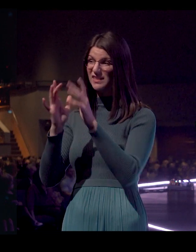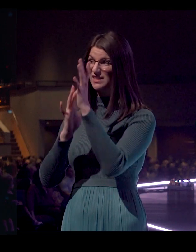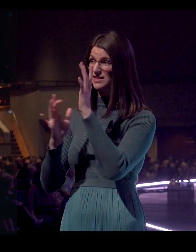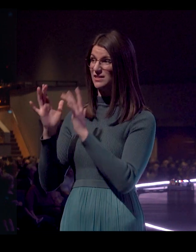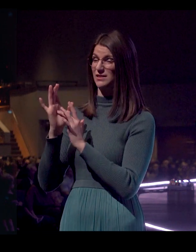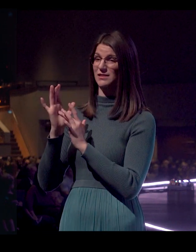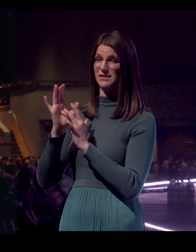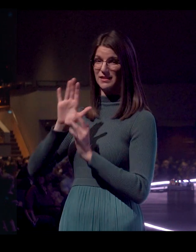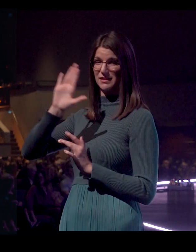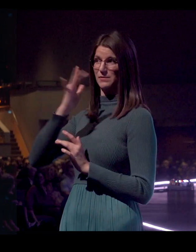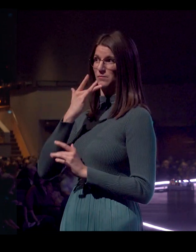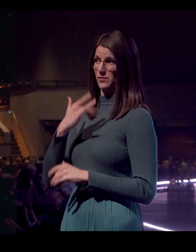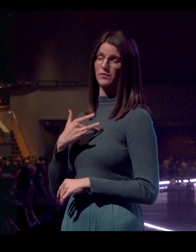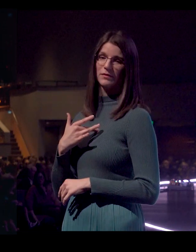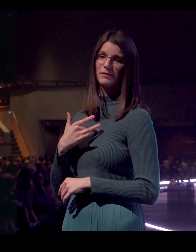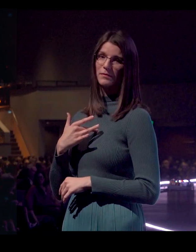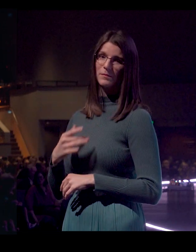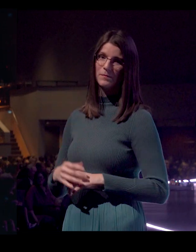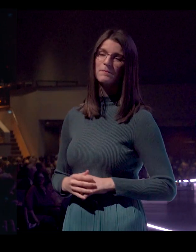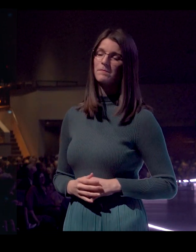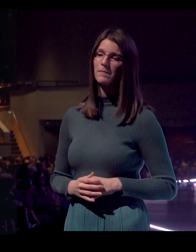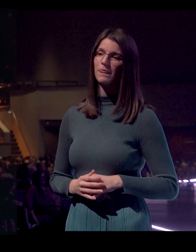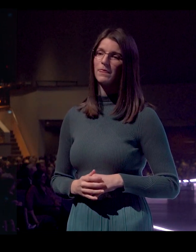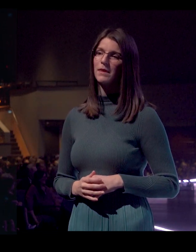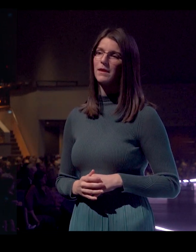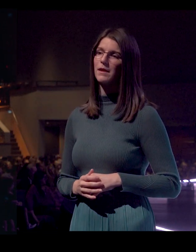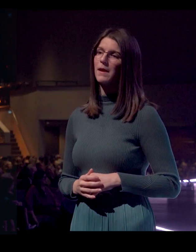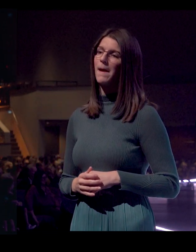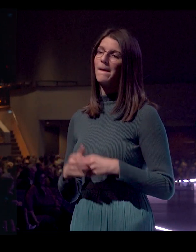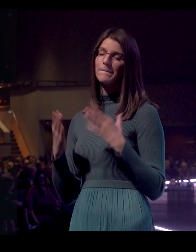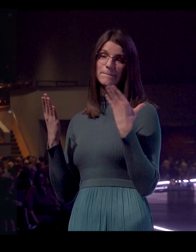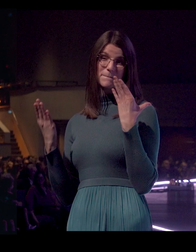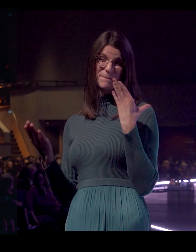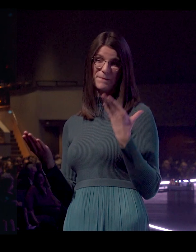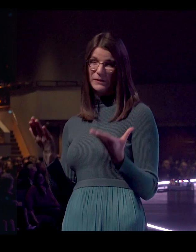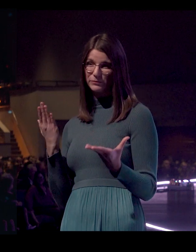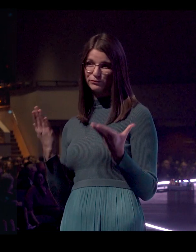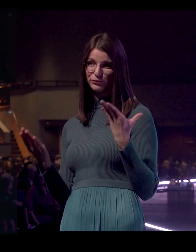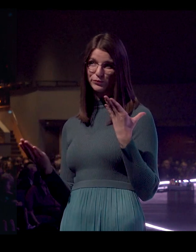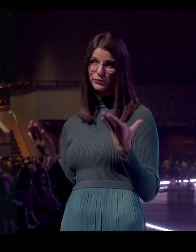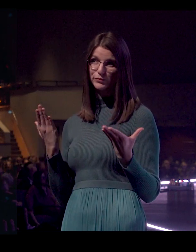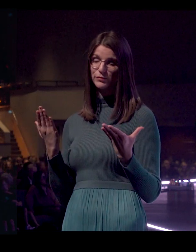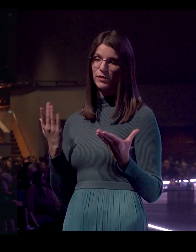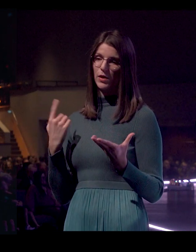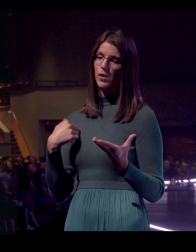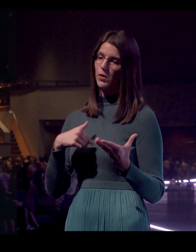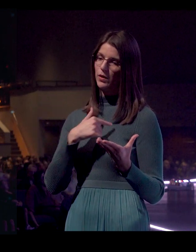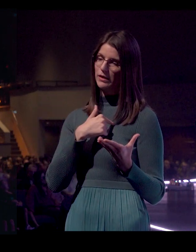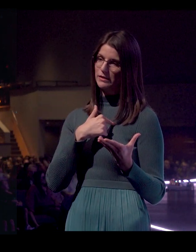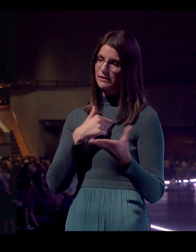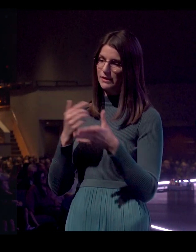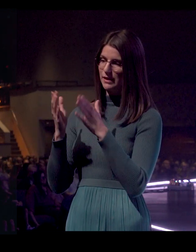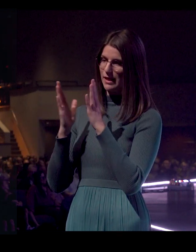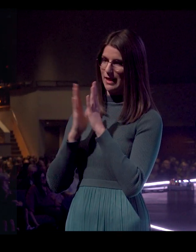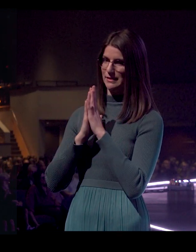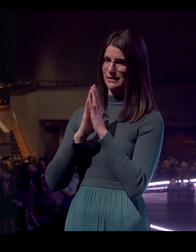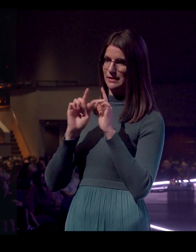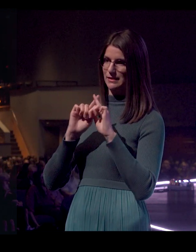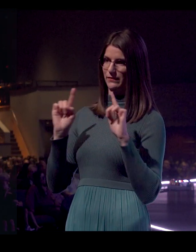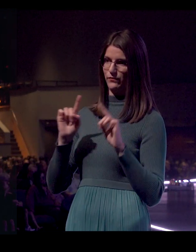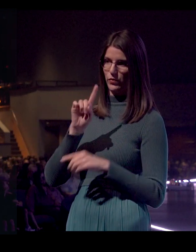maybe, just maybe, we should be asking a different question, which is this. What